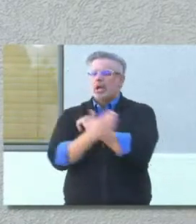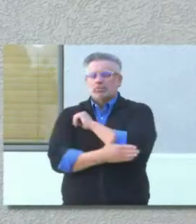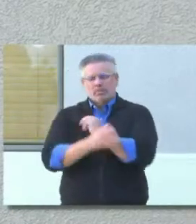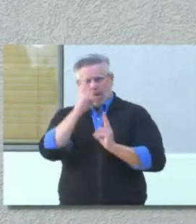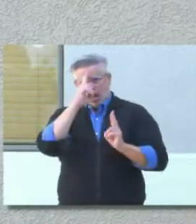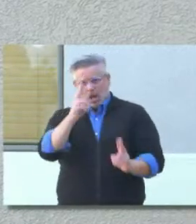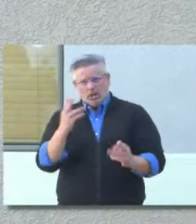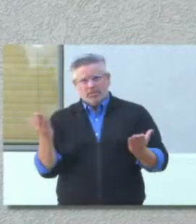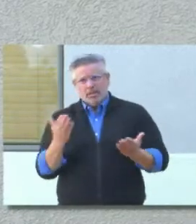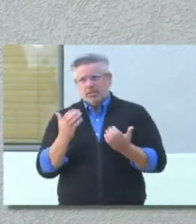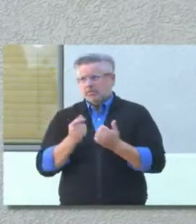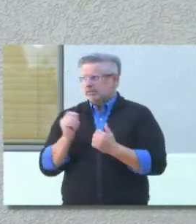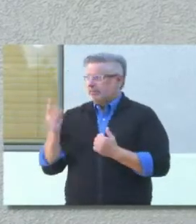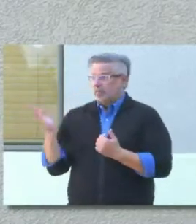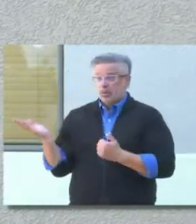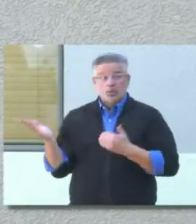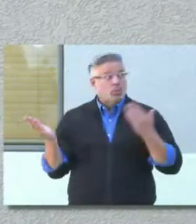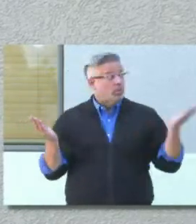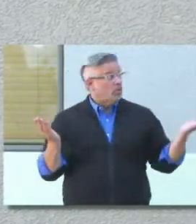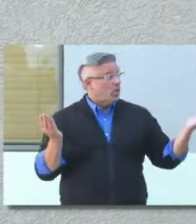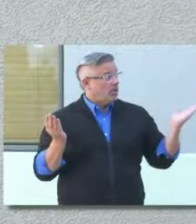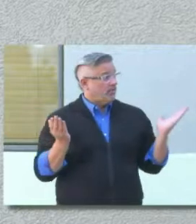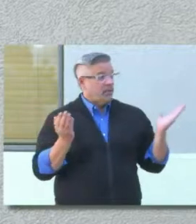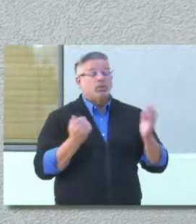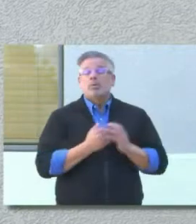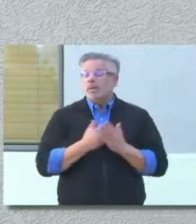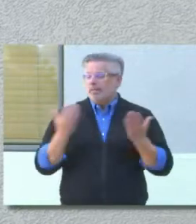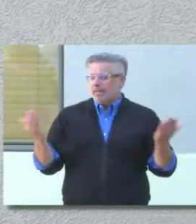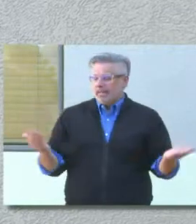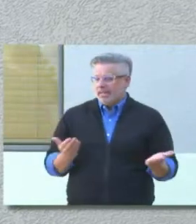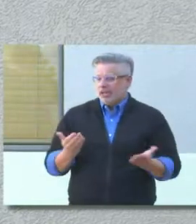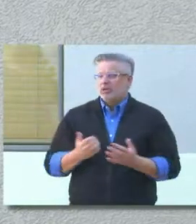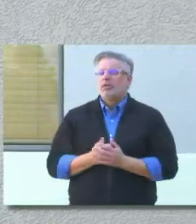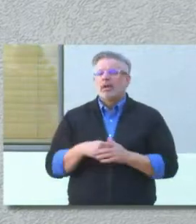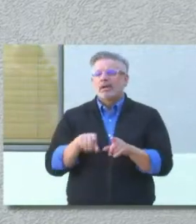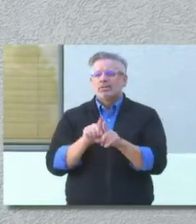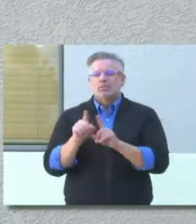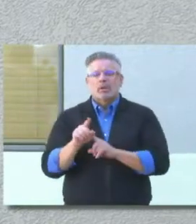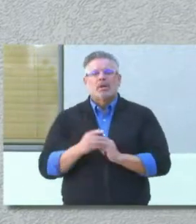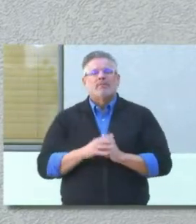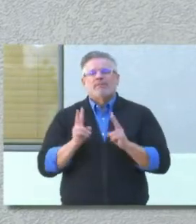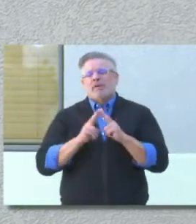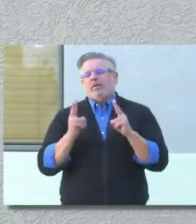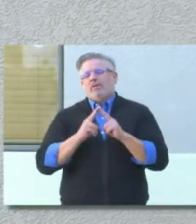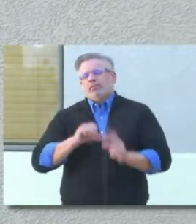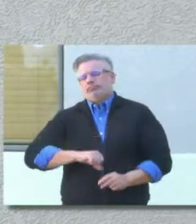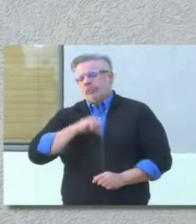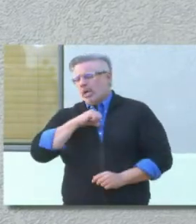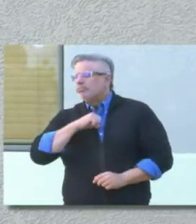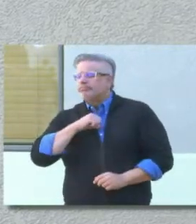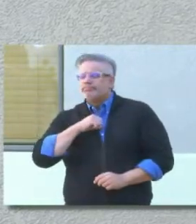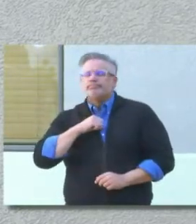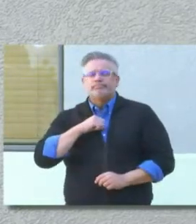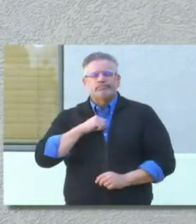I'm honored to be here, Steve, with you and Mark and Vito. I'm here as well. Very, very proud to be with Senator